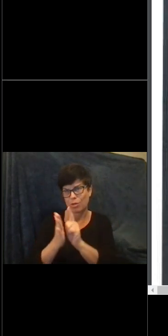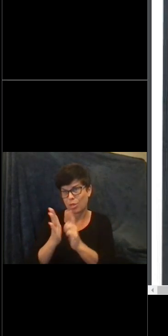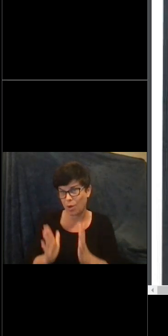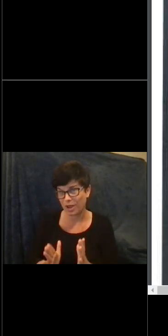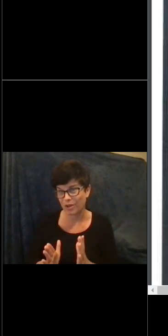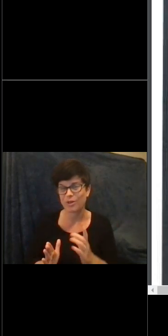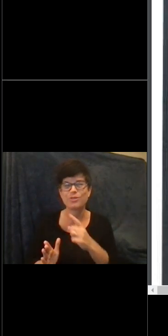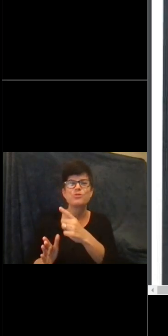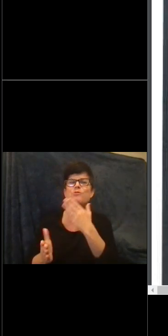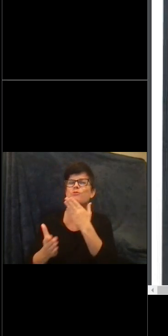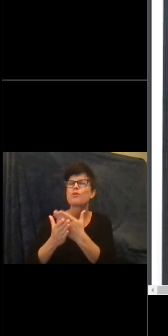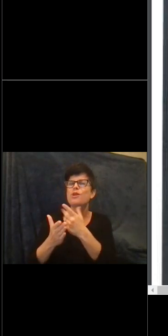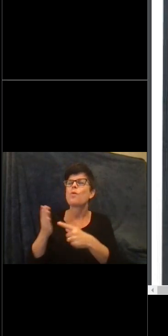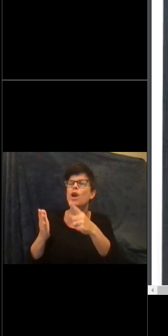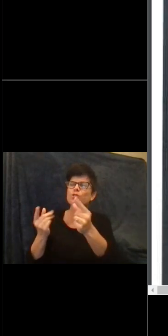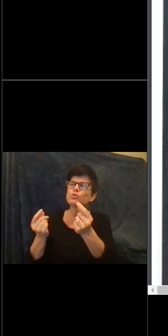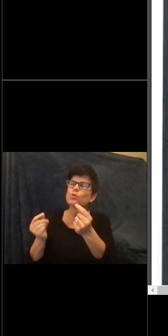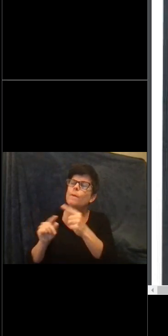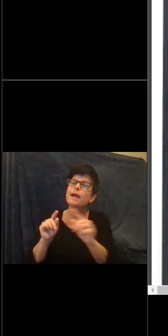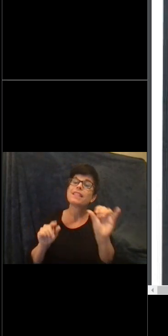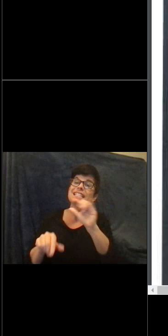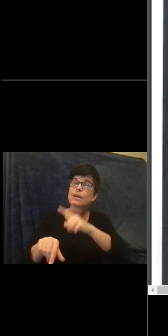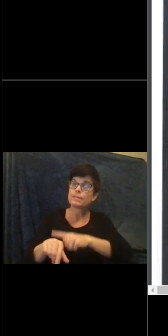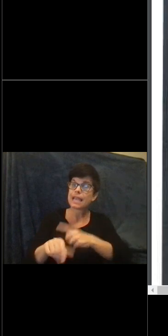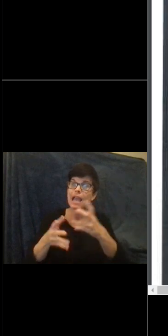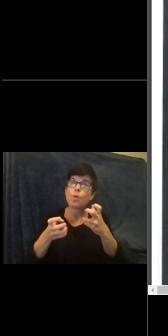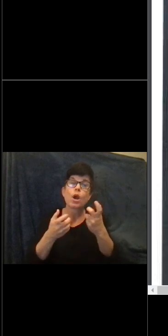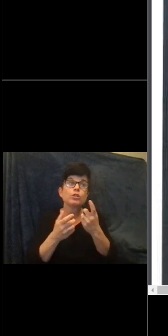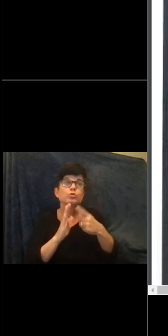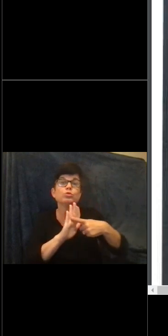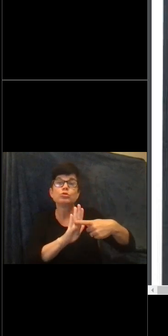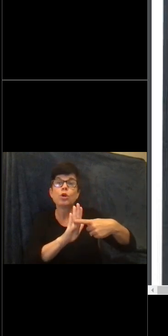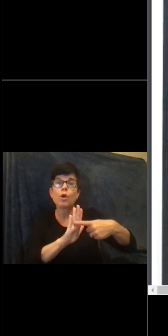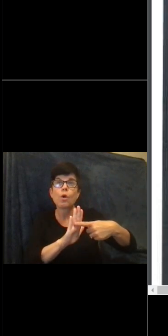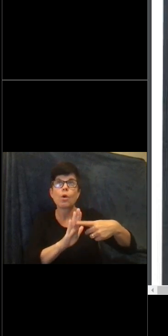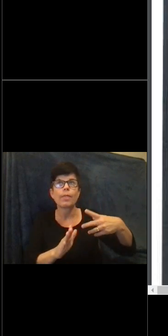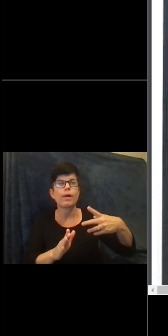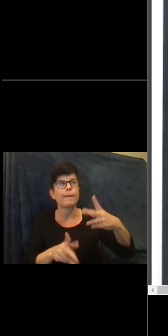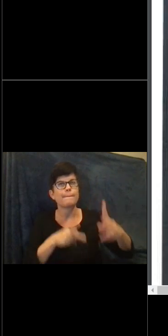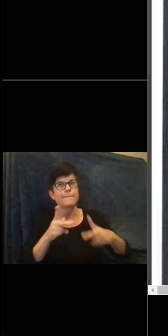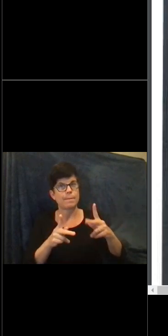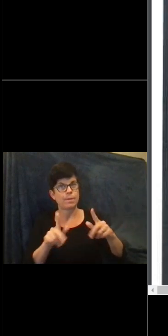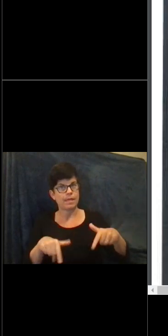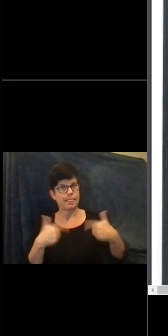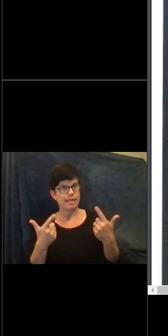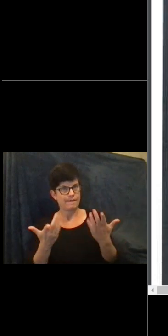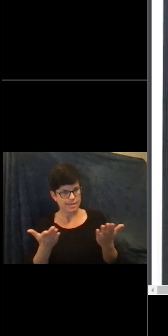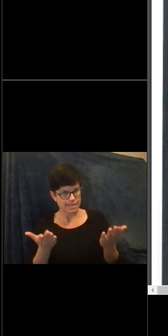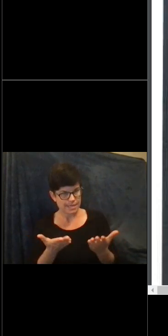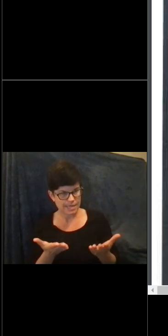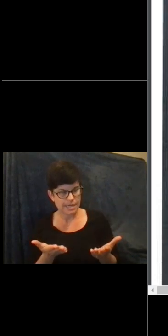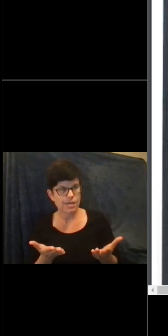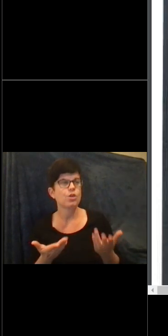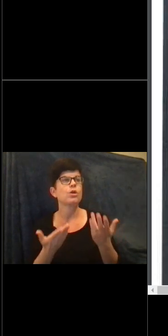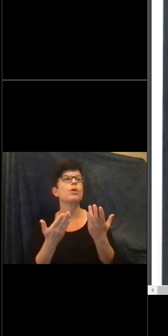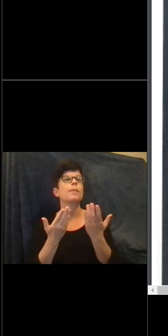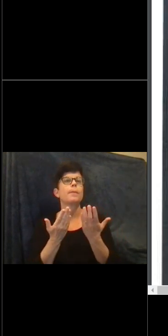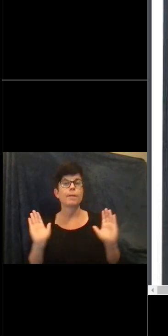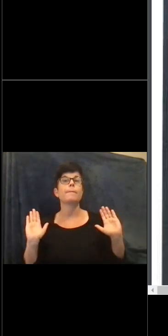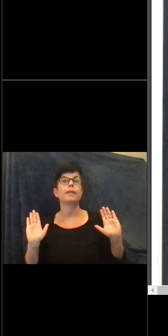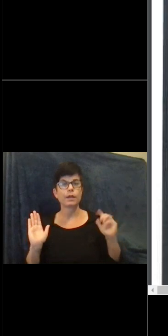time, I want to make sure that we can also show the public, like, we have some skin in the game, and this